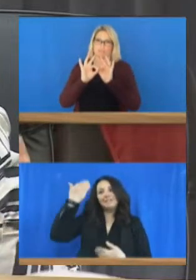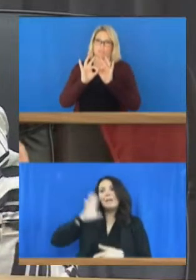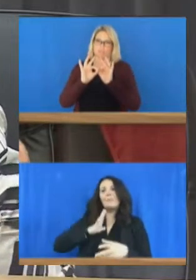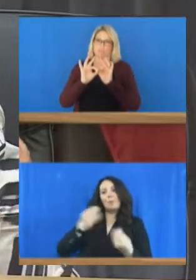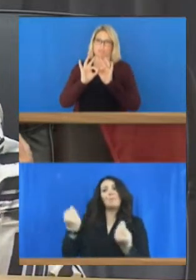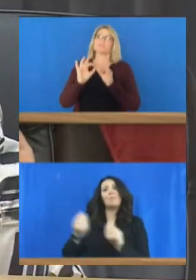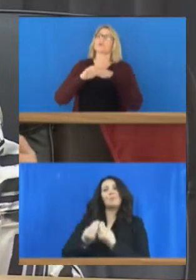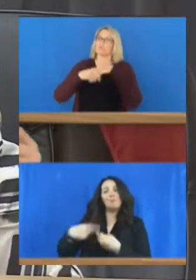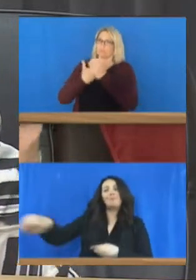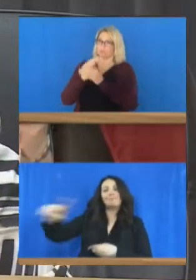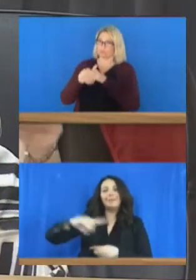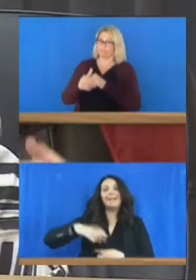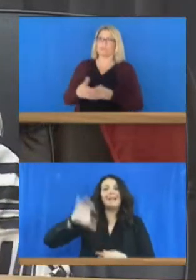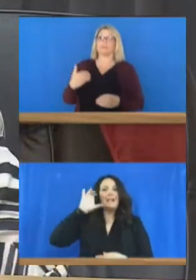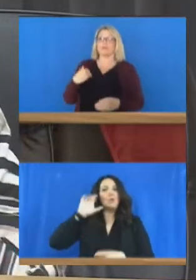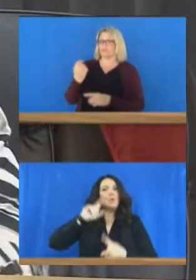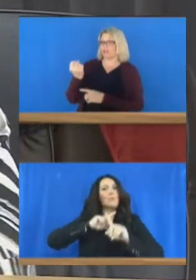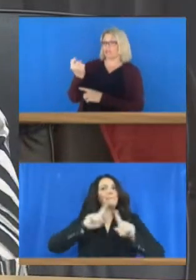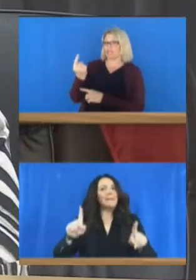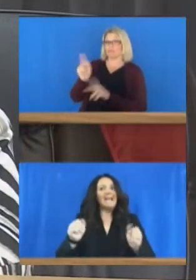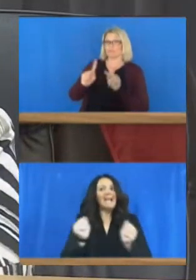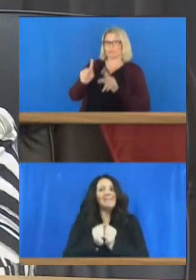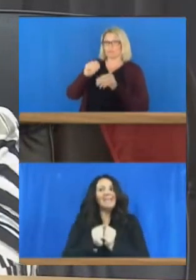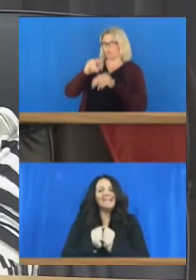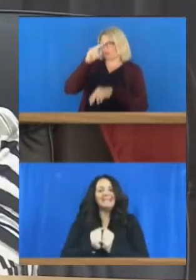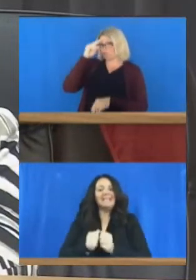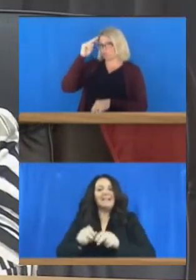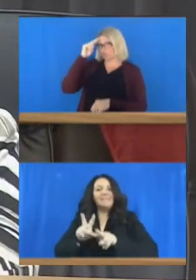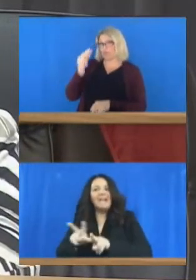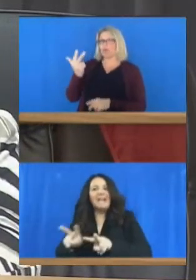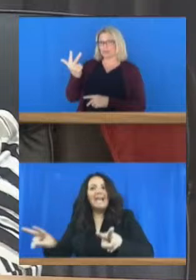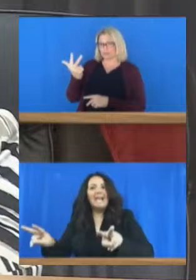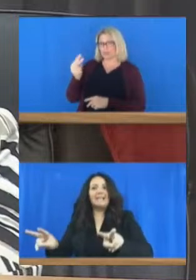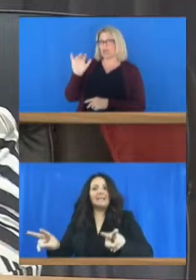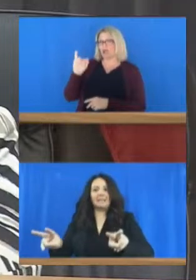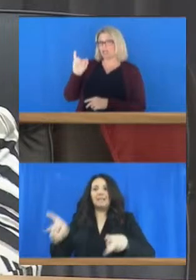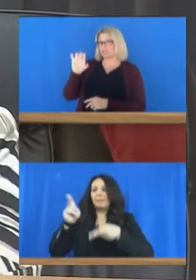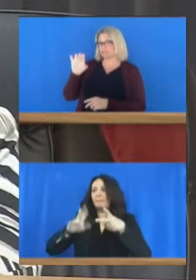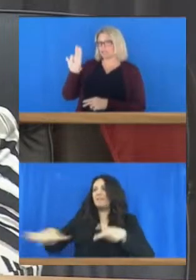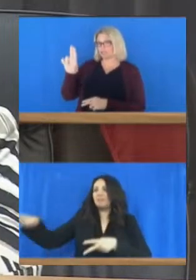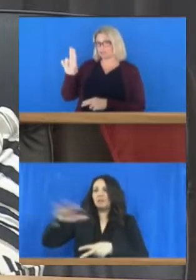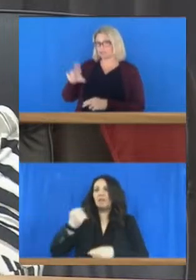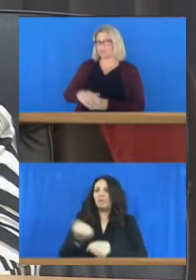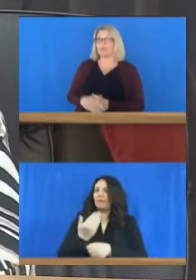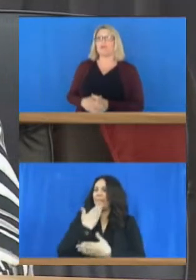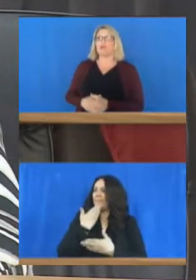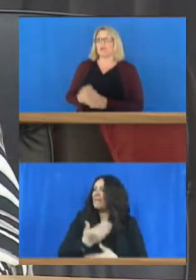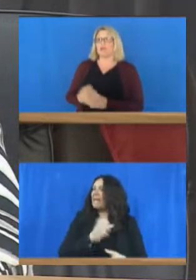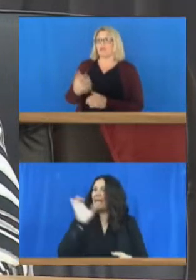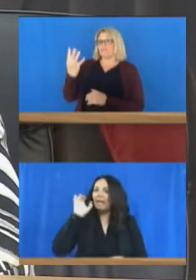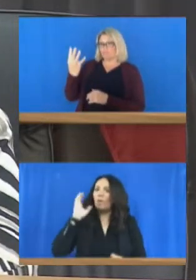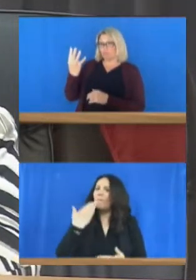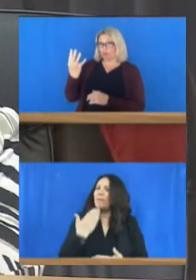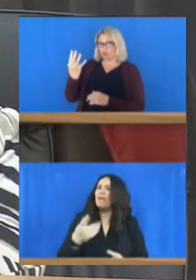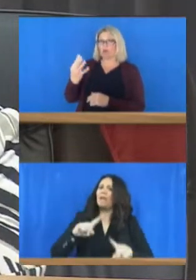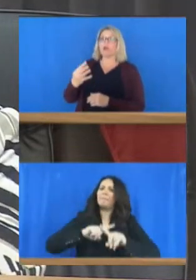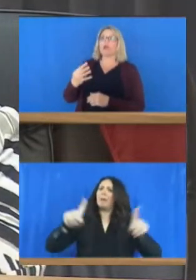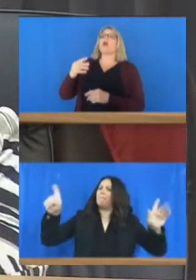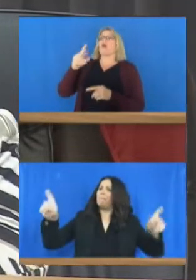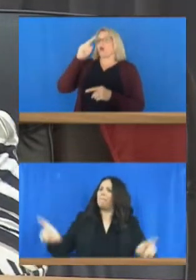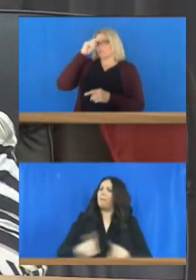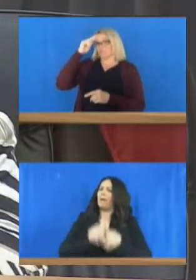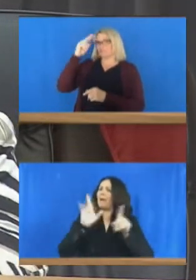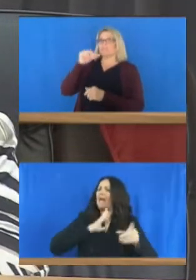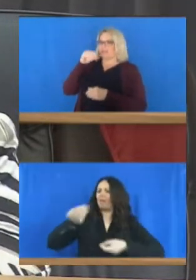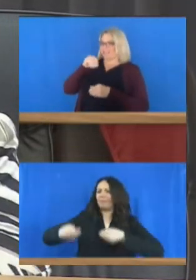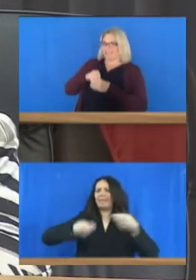concern. Please keep them in your thoughts and prayers as you go about your day. There are a lot of family members here in New Brunswick that are worried about